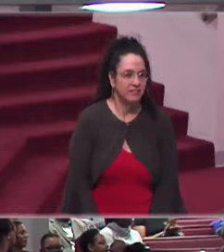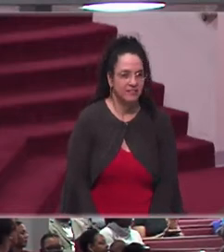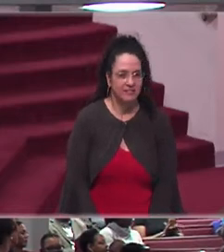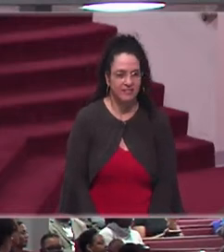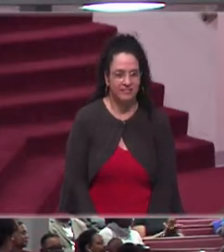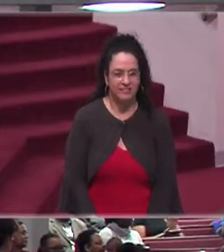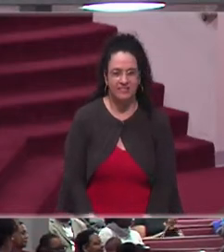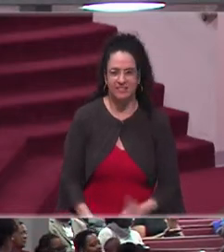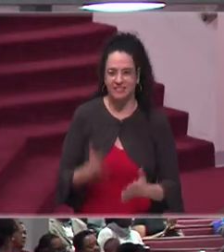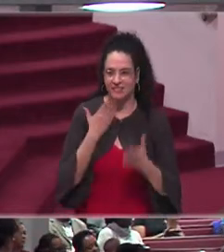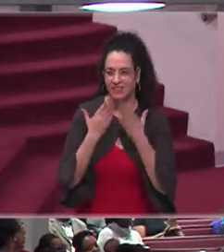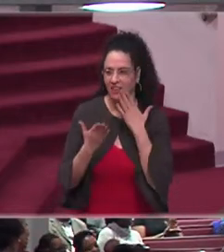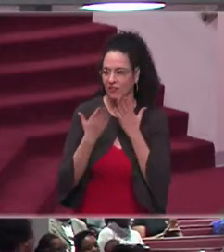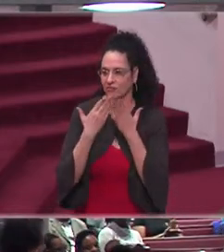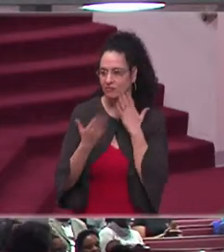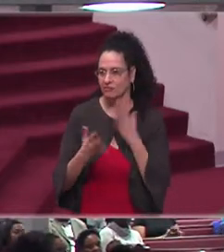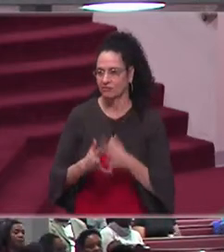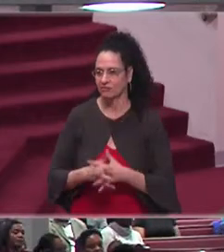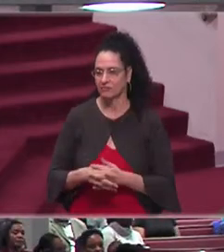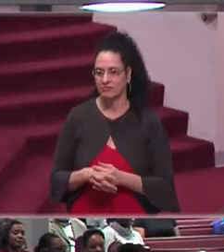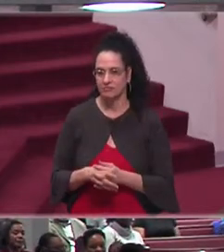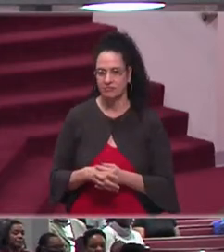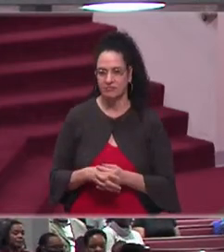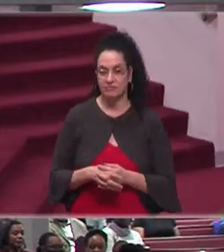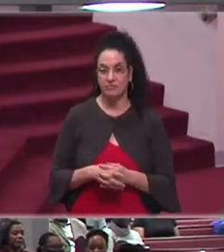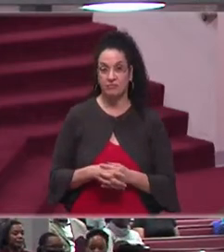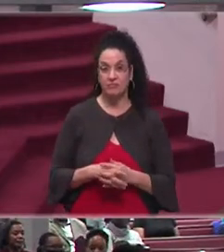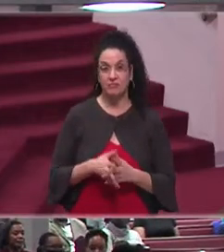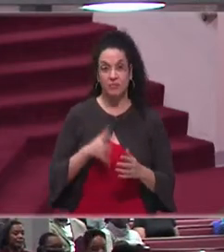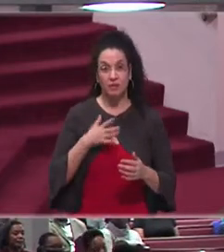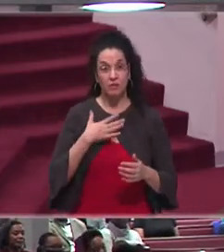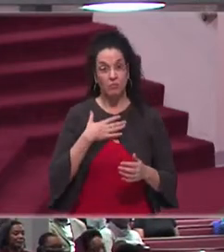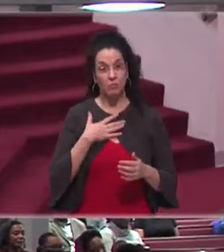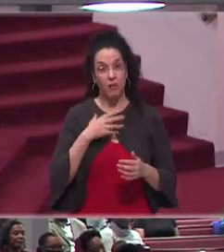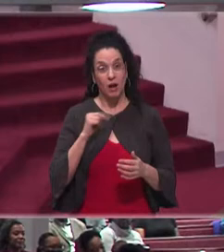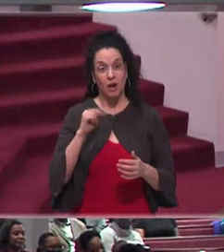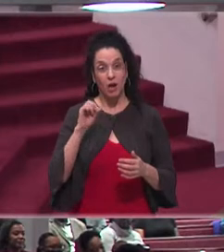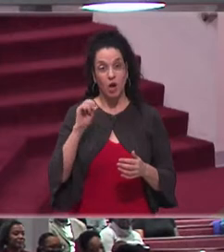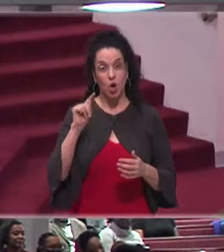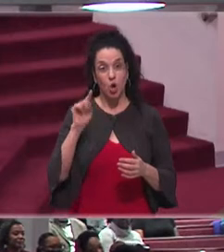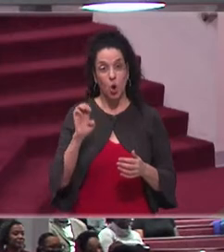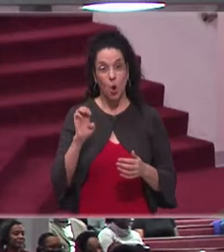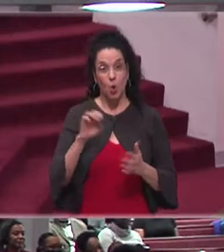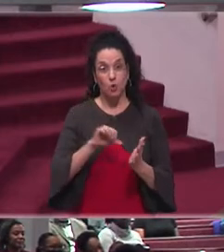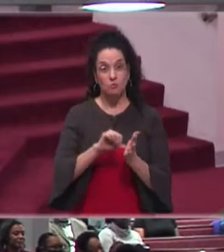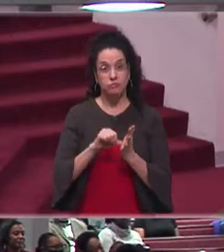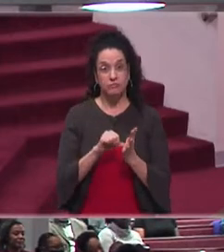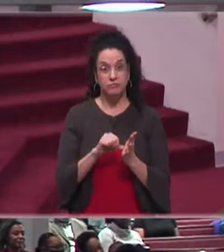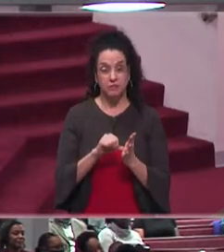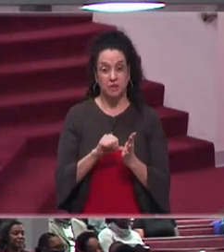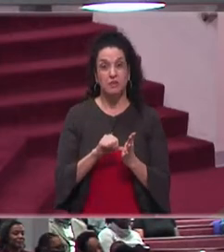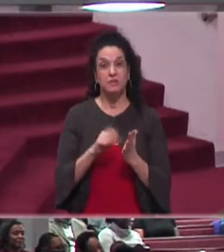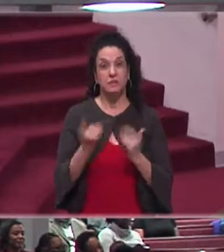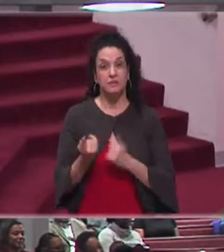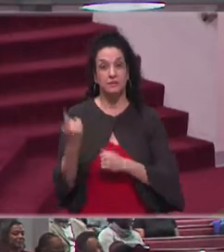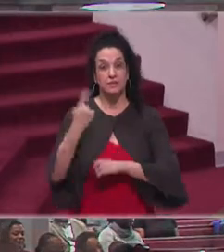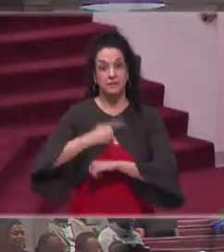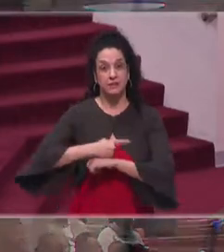Thank you. And if my notes serves me correctly, on